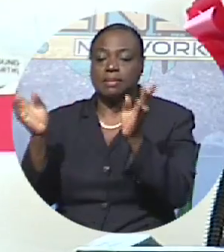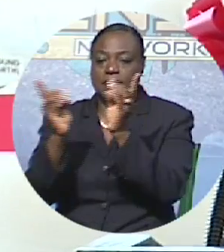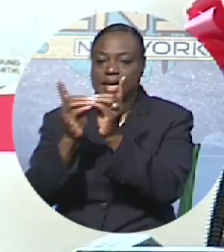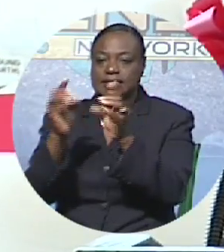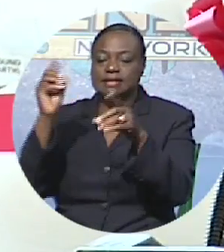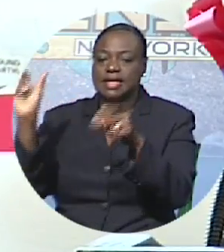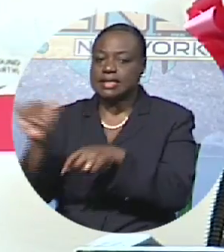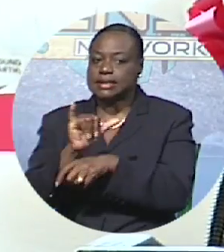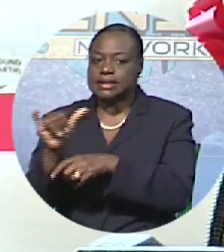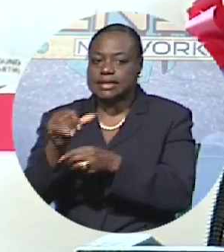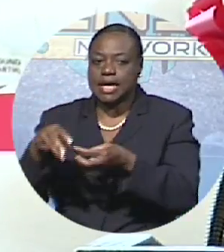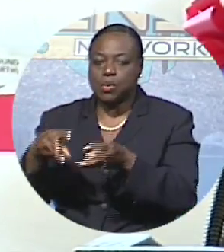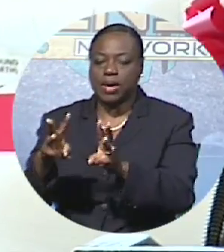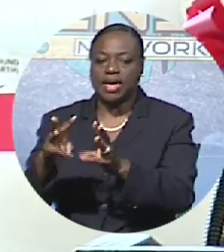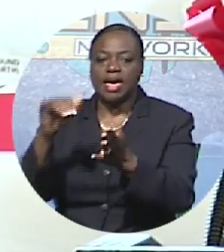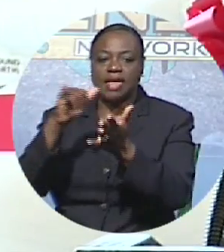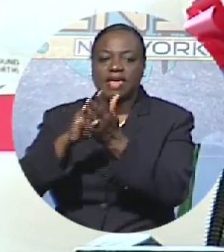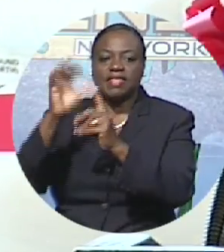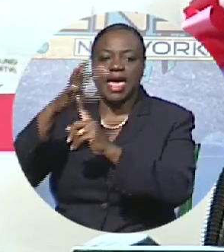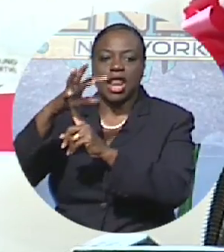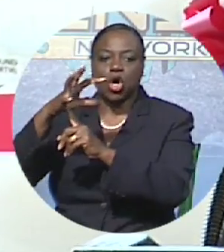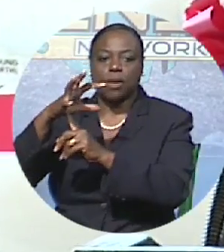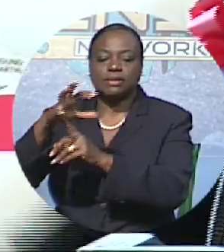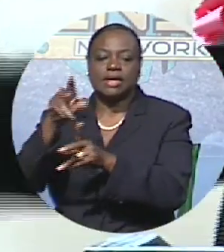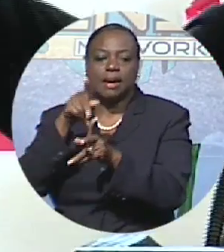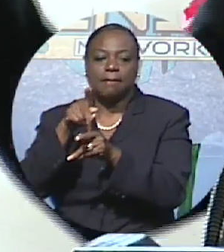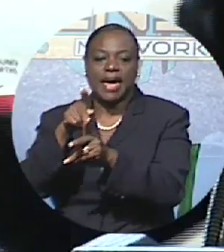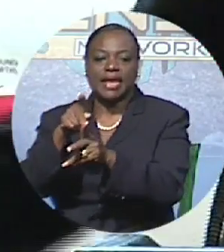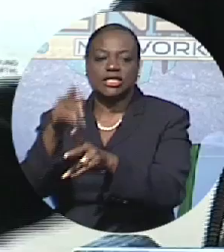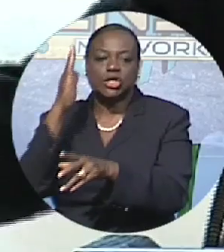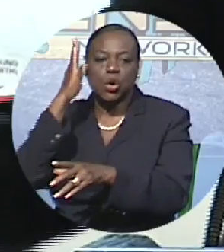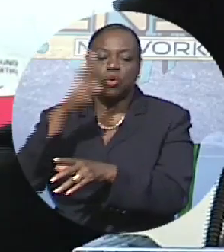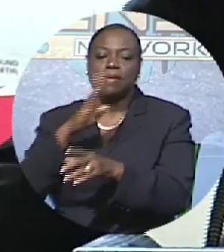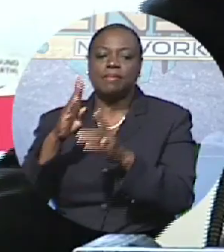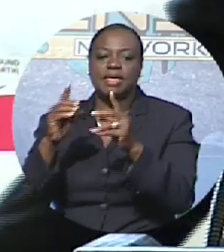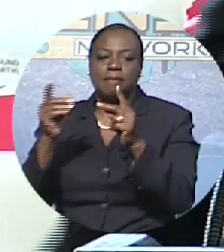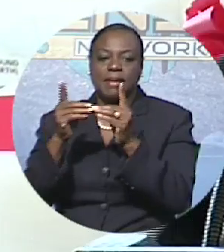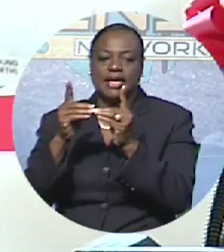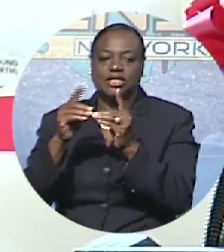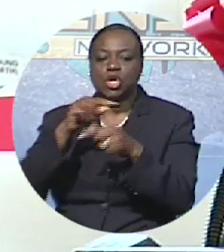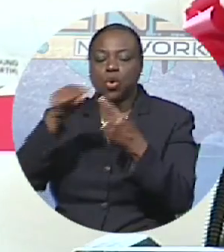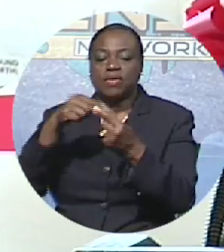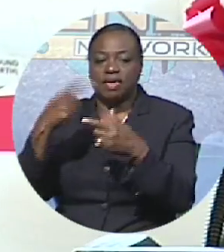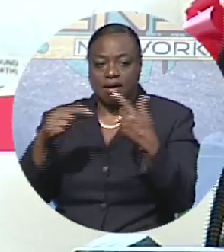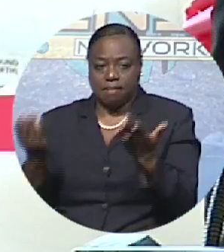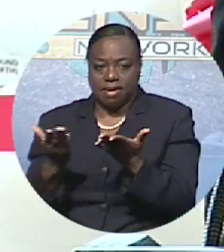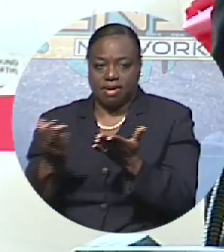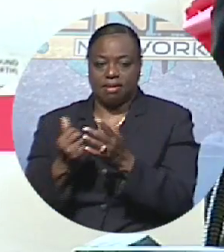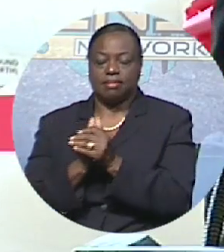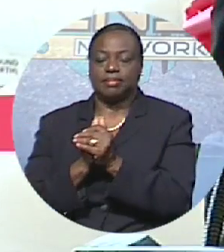same way that the helicopter pilots will be met when they come into this site.